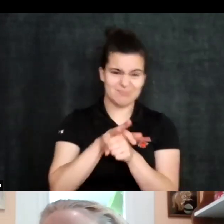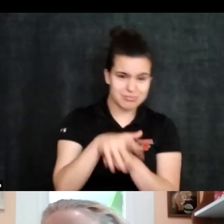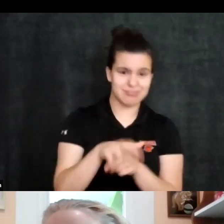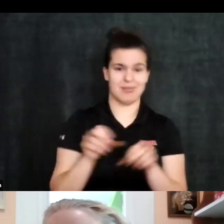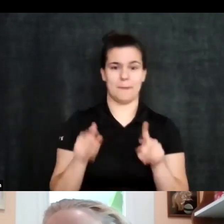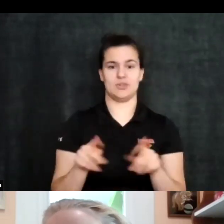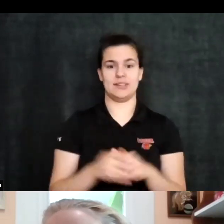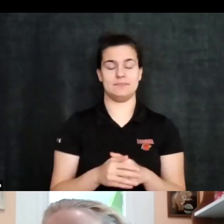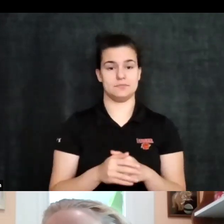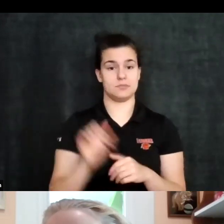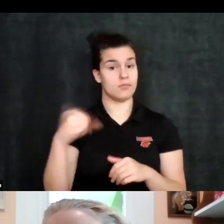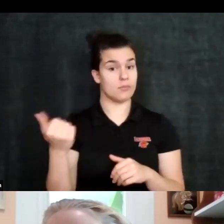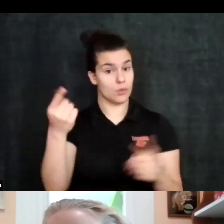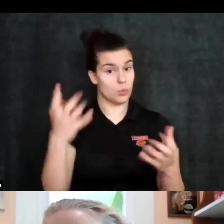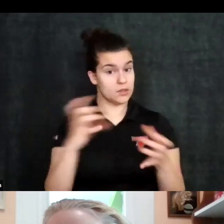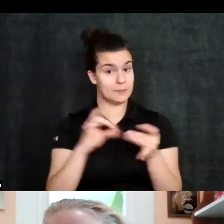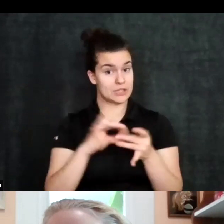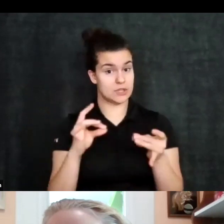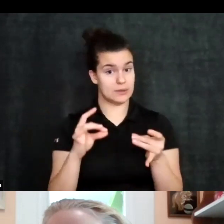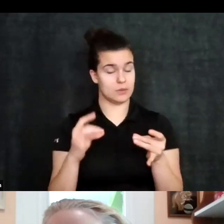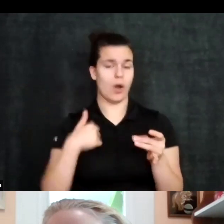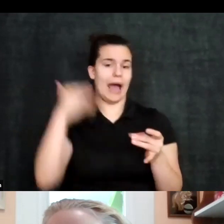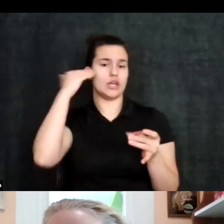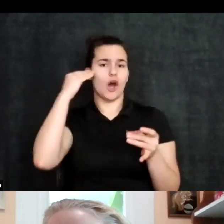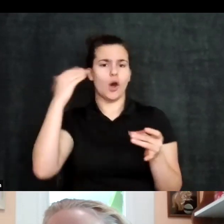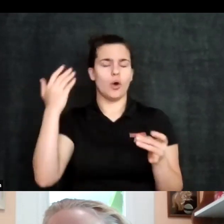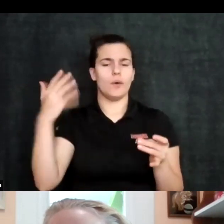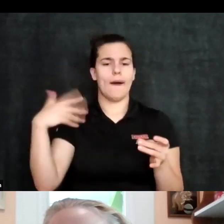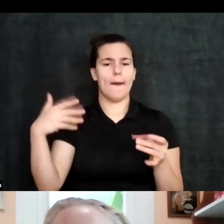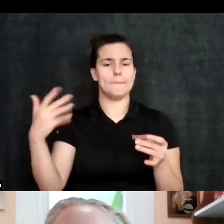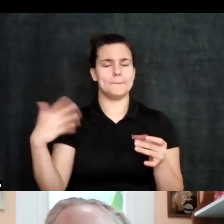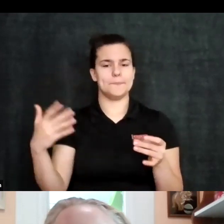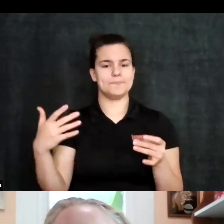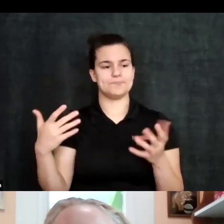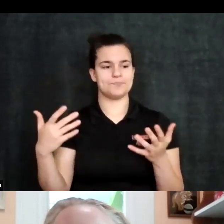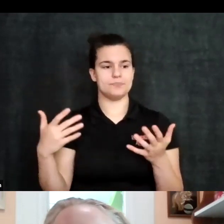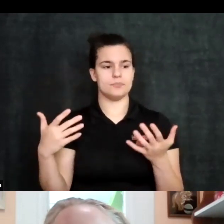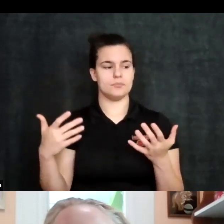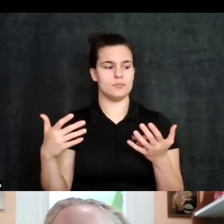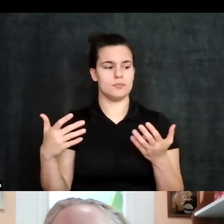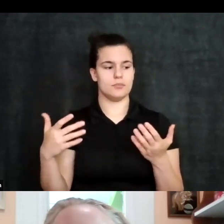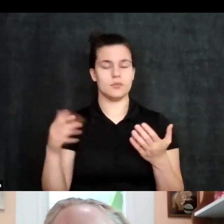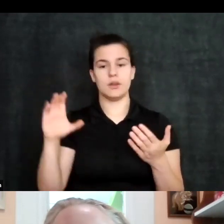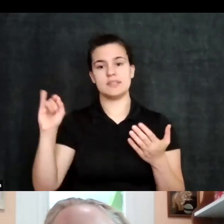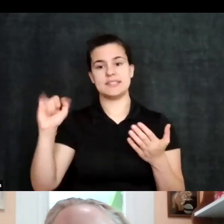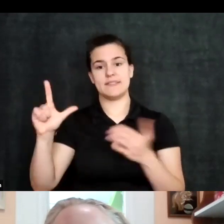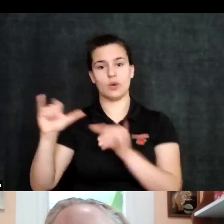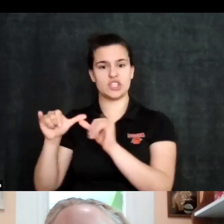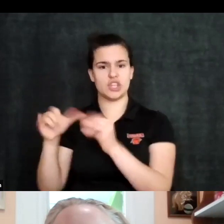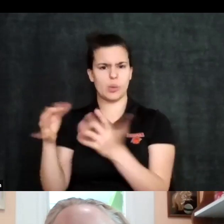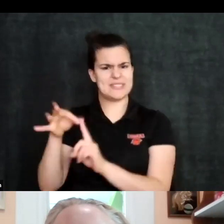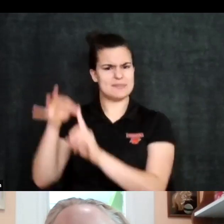kind of touched on this, but one thing that I know is really special about civil engineering is that you do have that